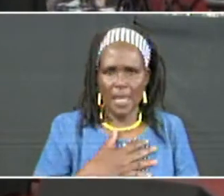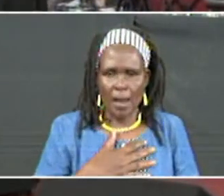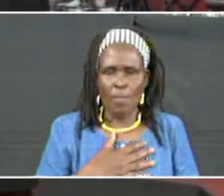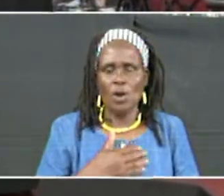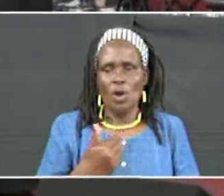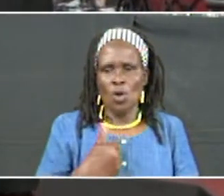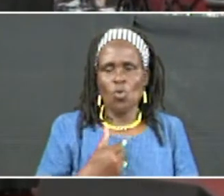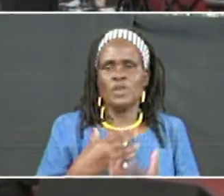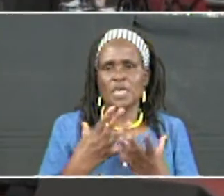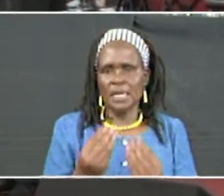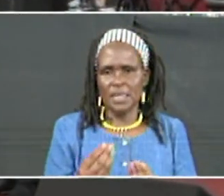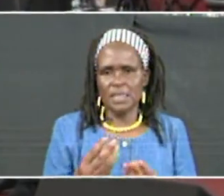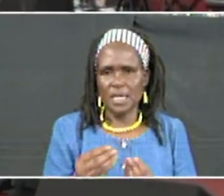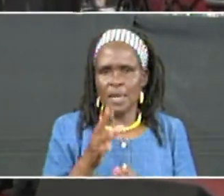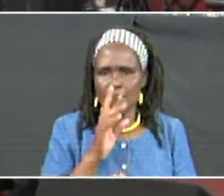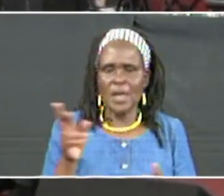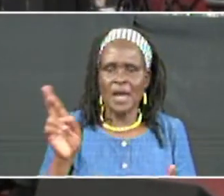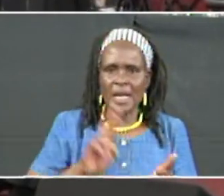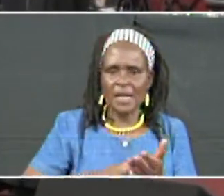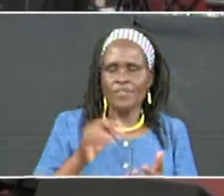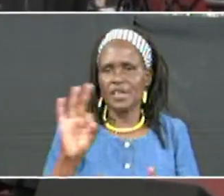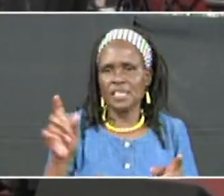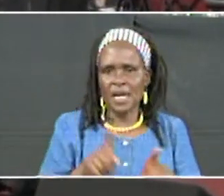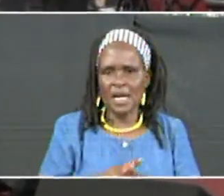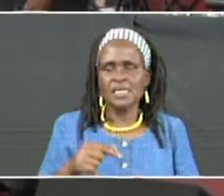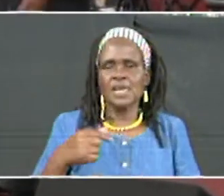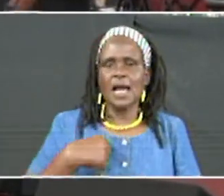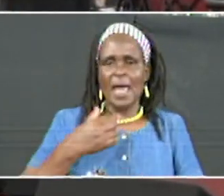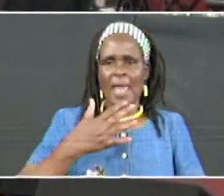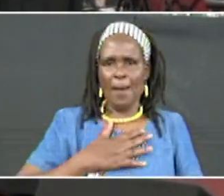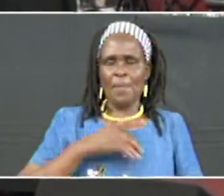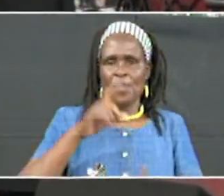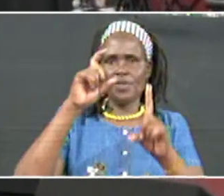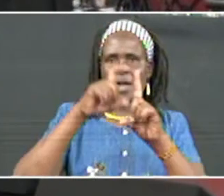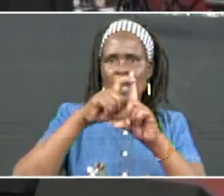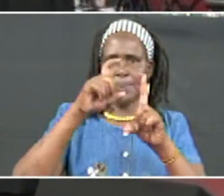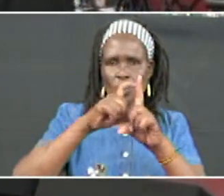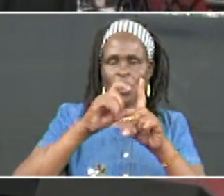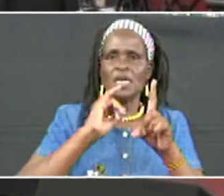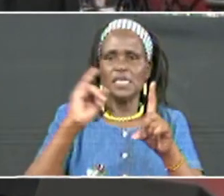rephrased as, I am, capital, is here.